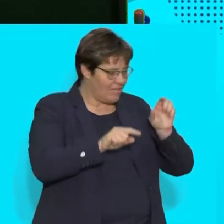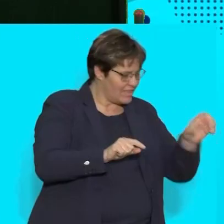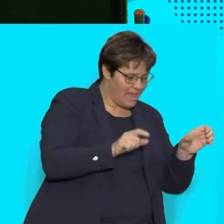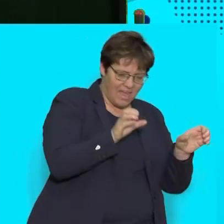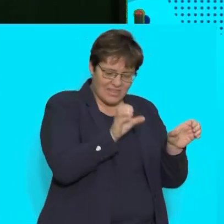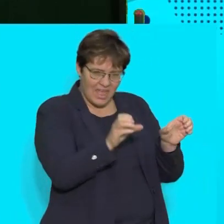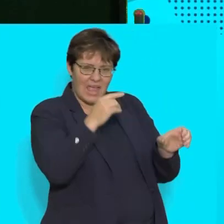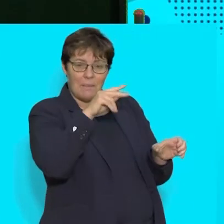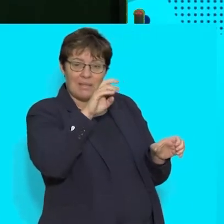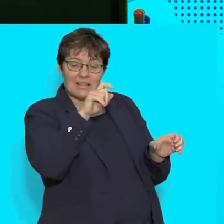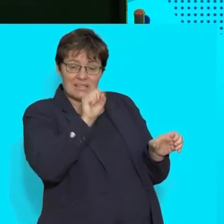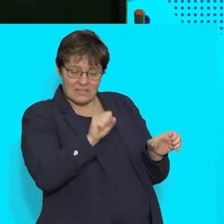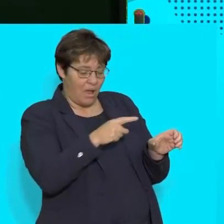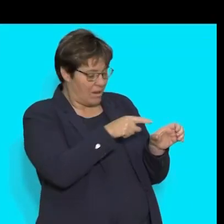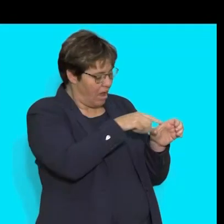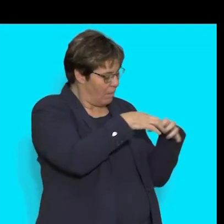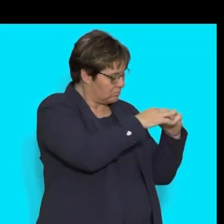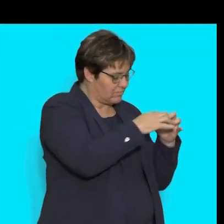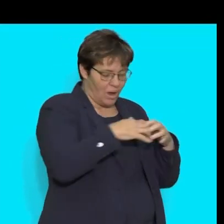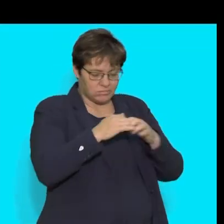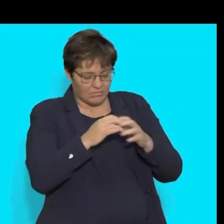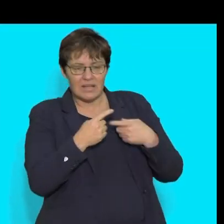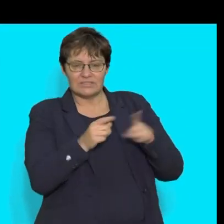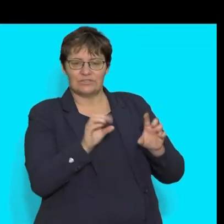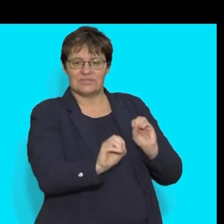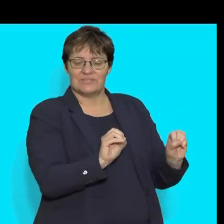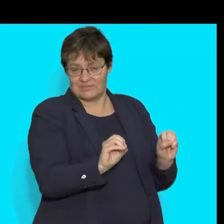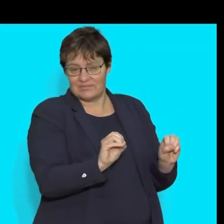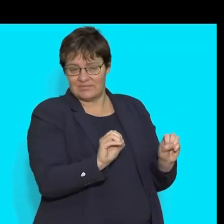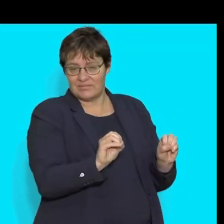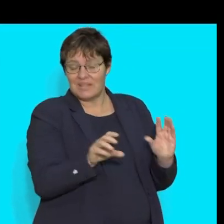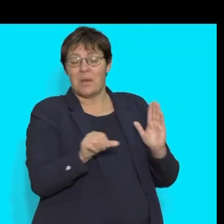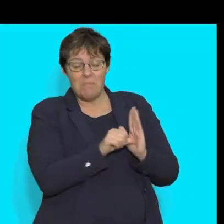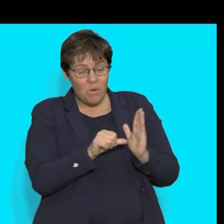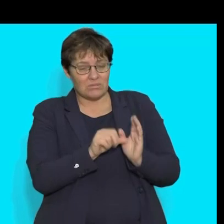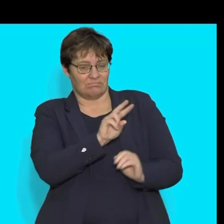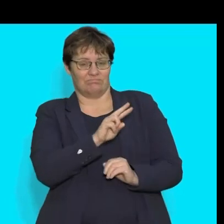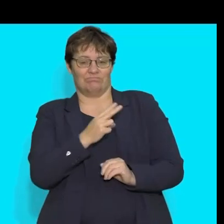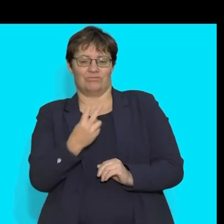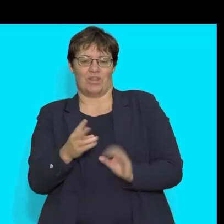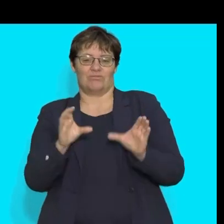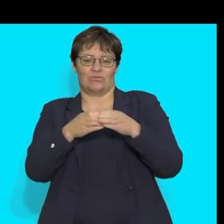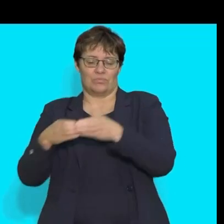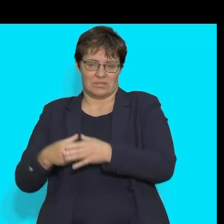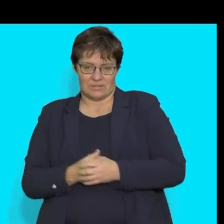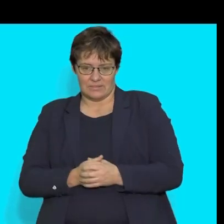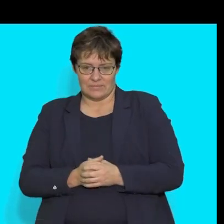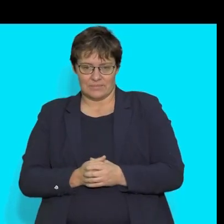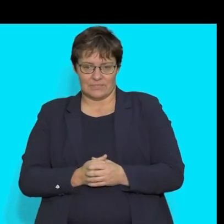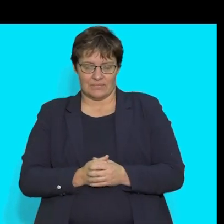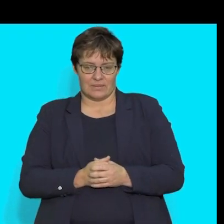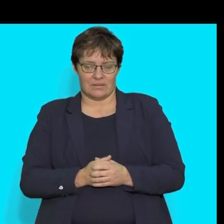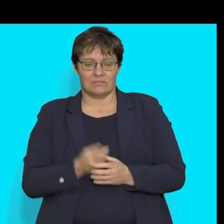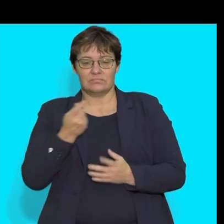variation amongst the gametes. So variation is important in what drives change in species.